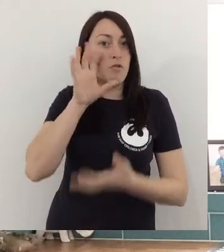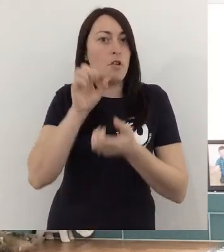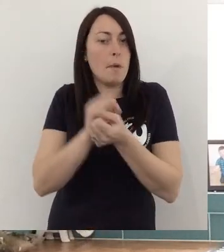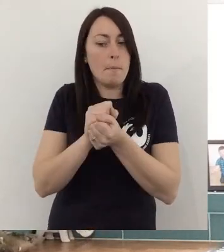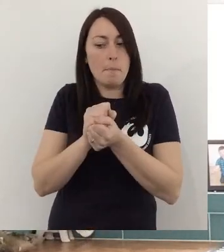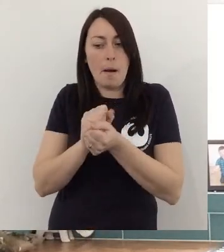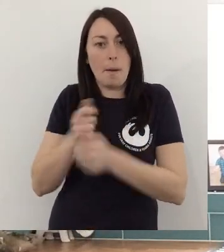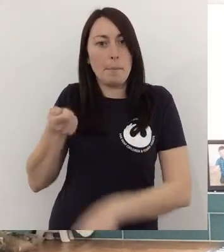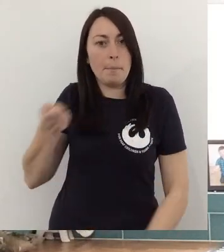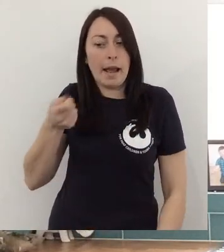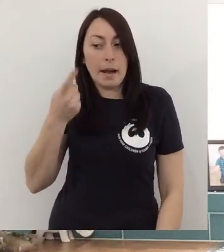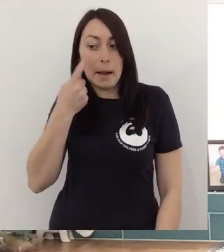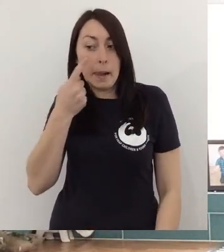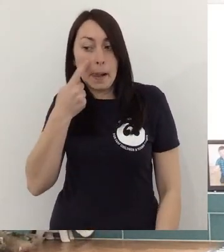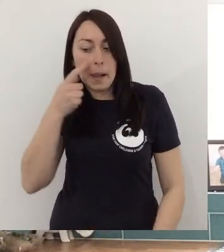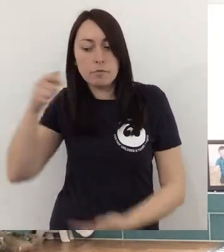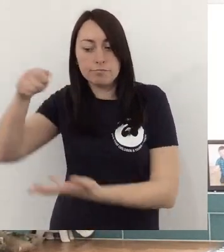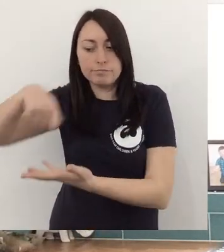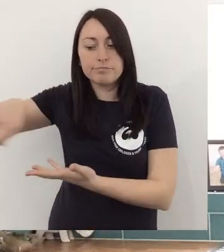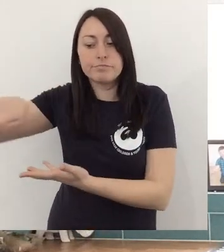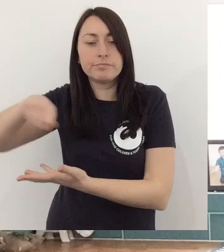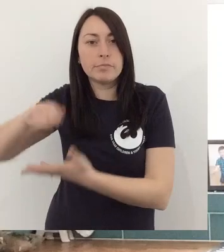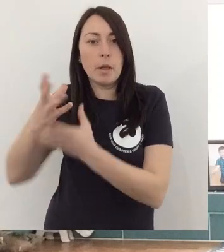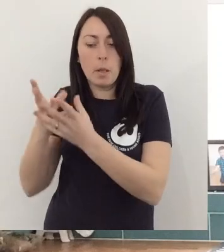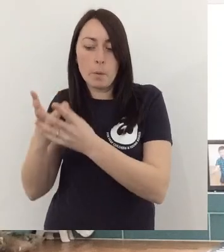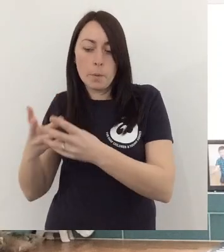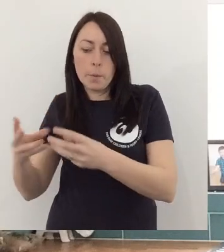And also remember to keep an eye on your pan.